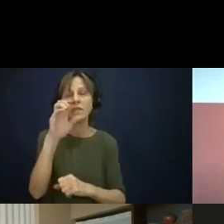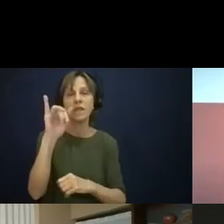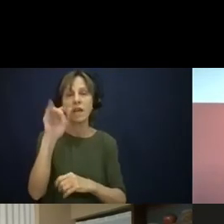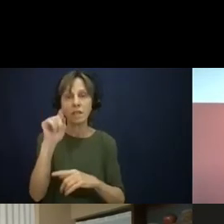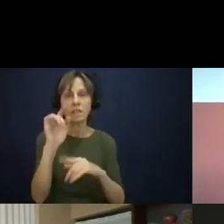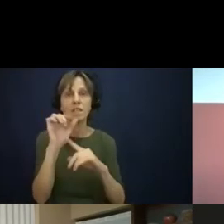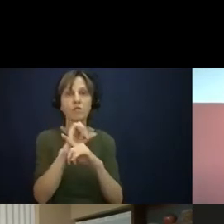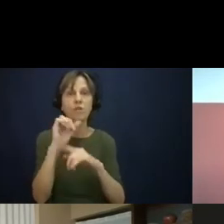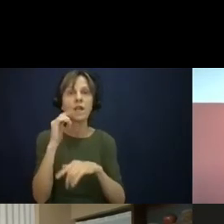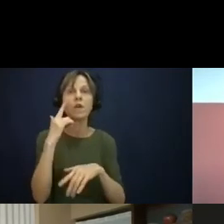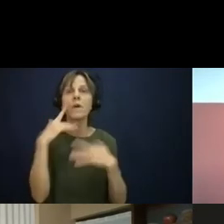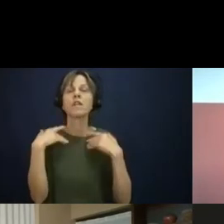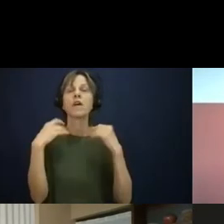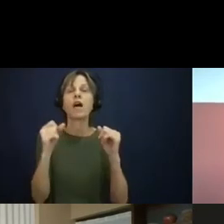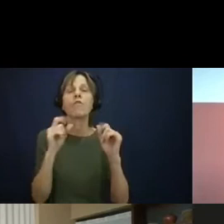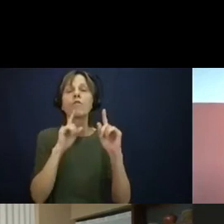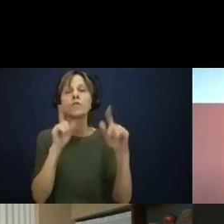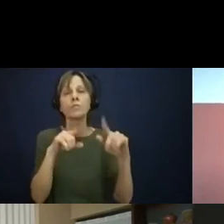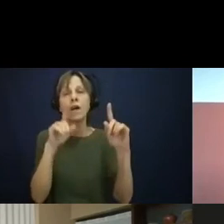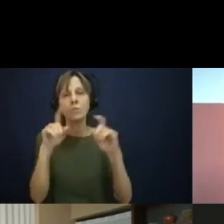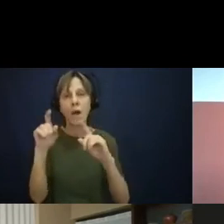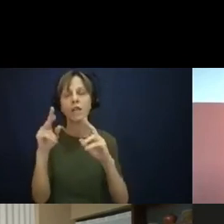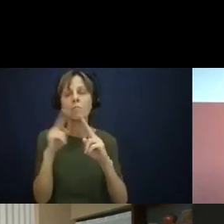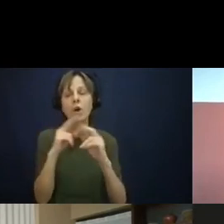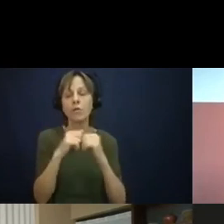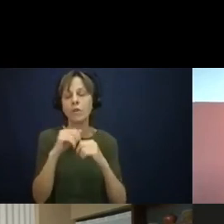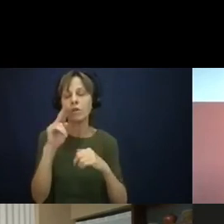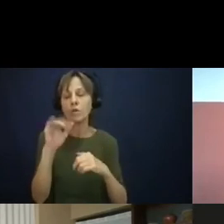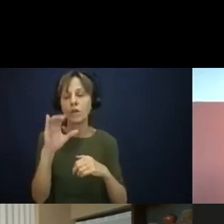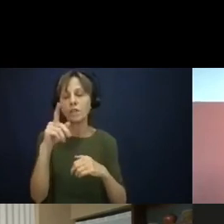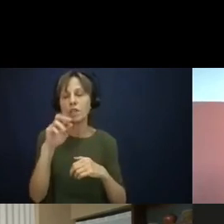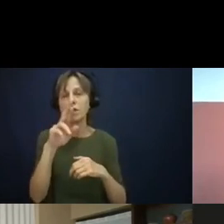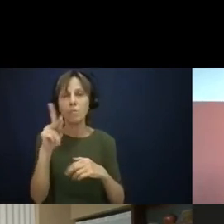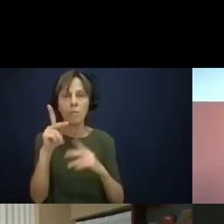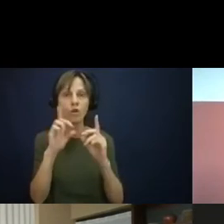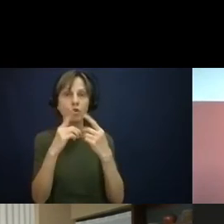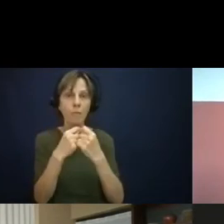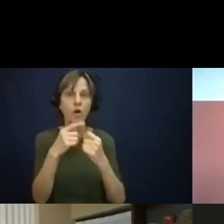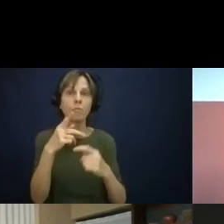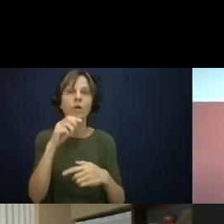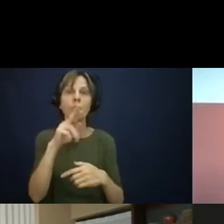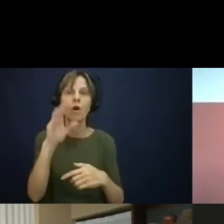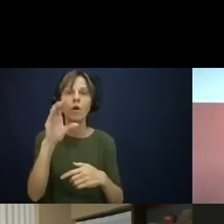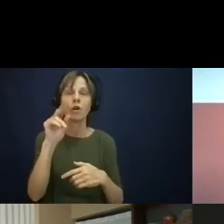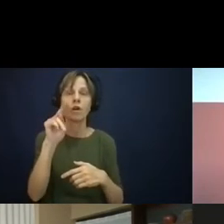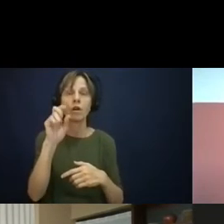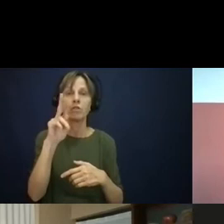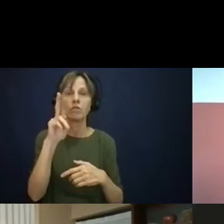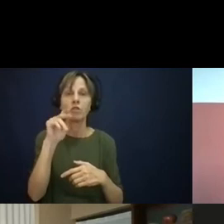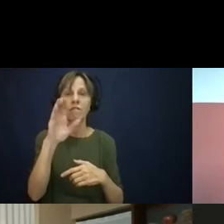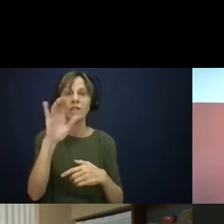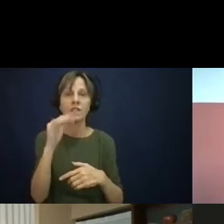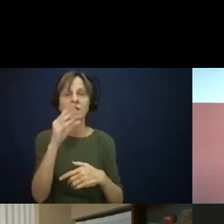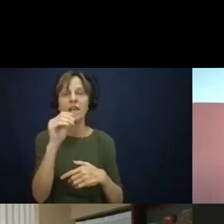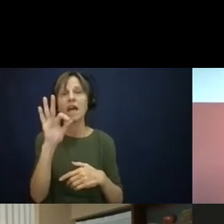response pilot and partnered with New York City Parks Department, Fort Greene Park Conservancy, which I'm the treasurer on, and Fountain House, which is a clubhouse